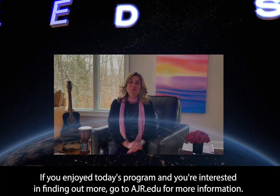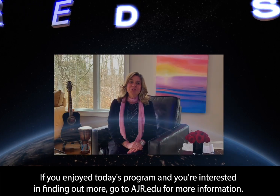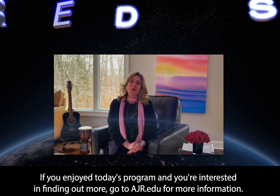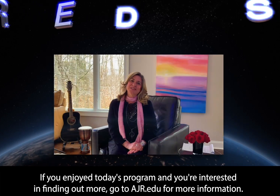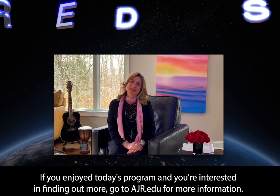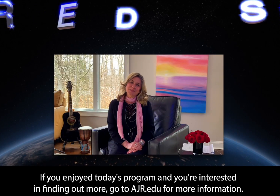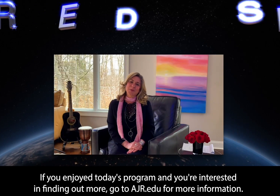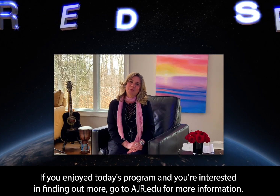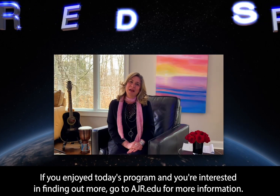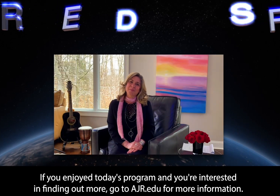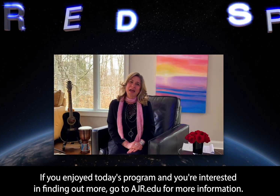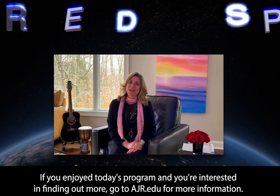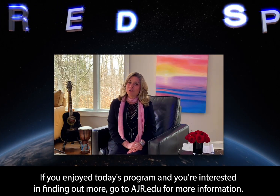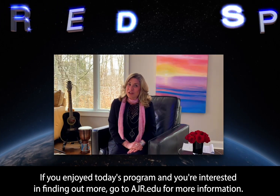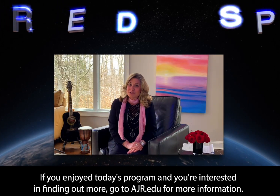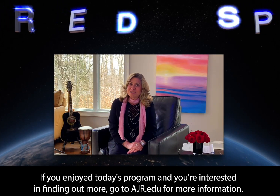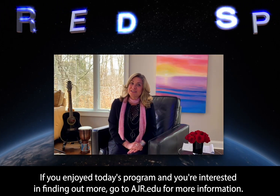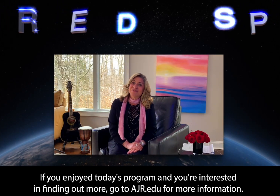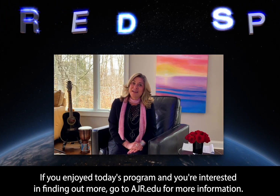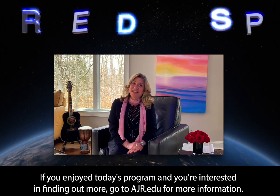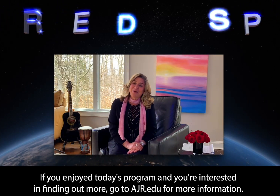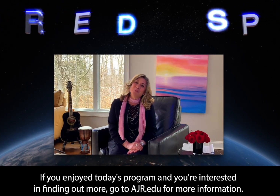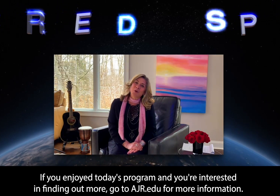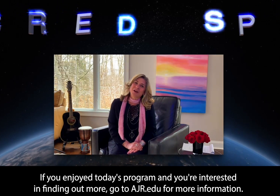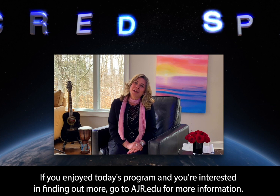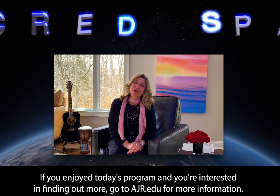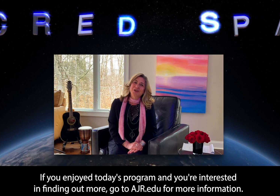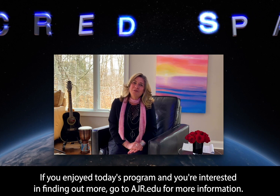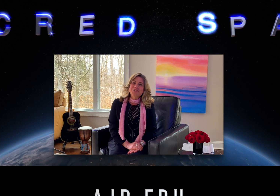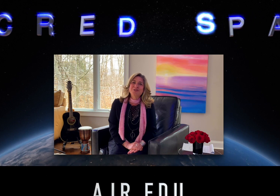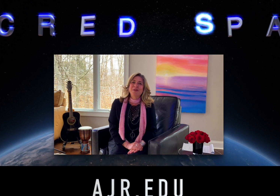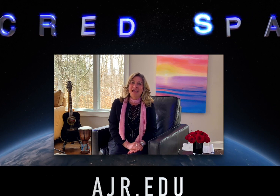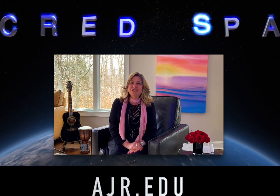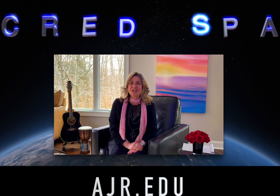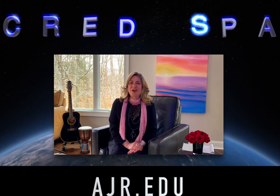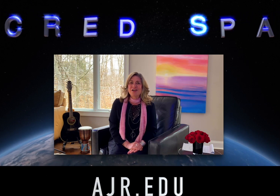If you enjoyed today's program and you're interested in finding out more,